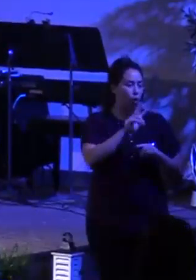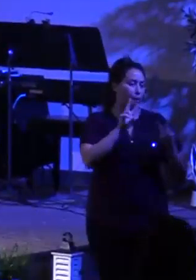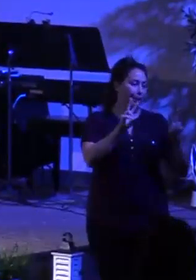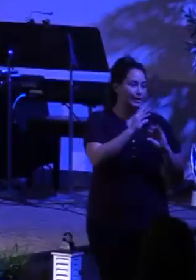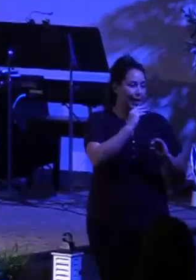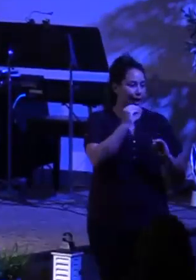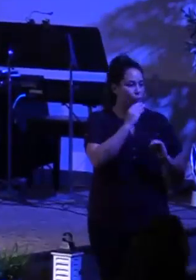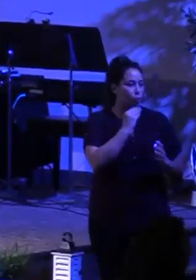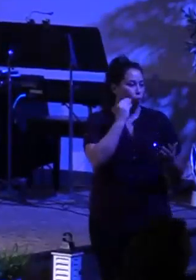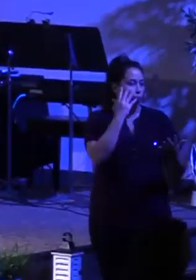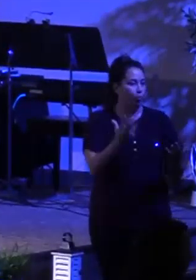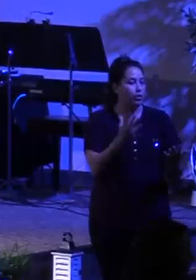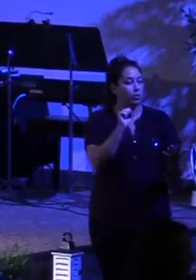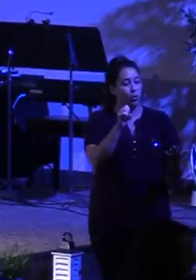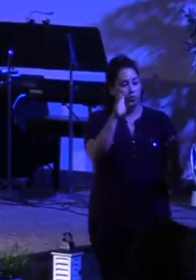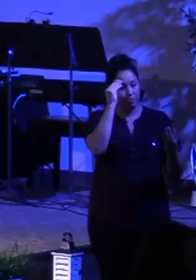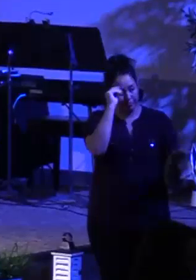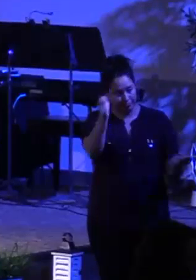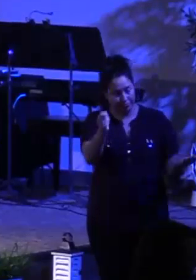y'all. Uh,